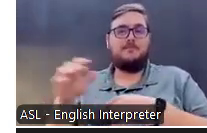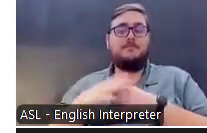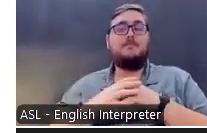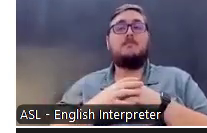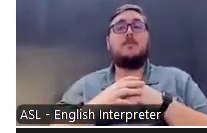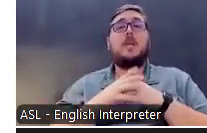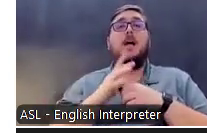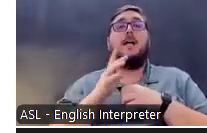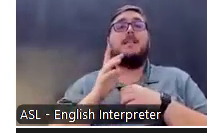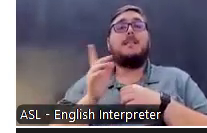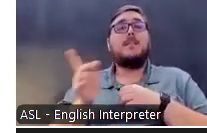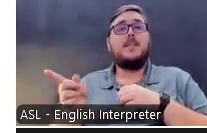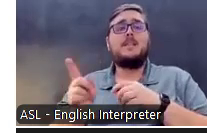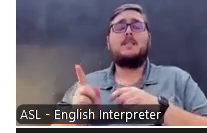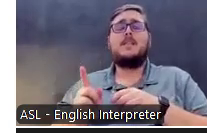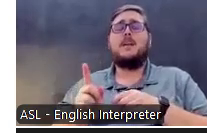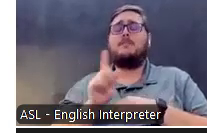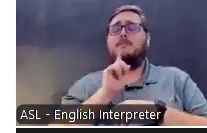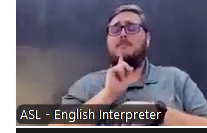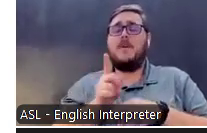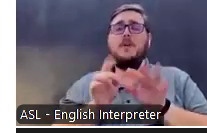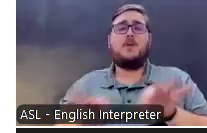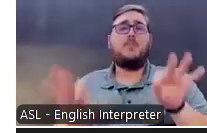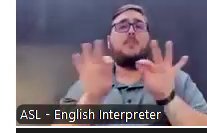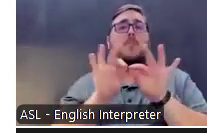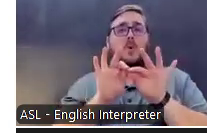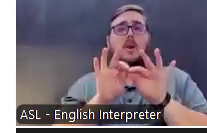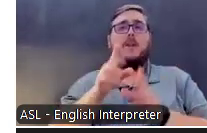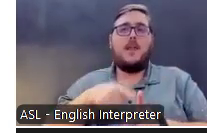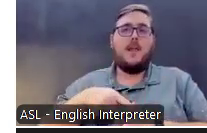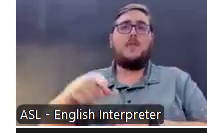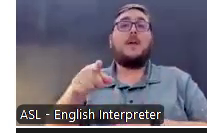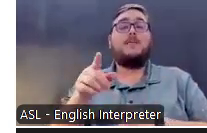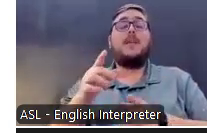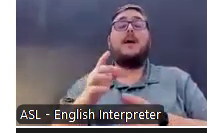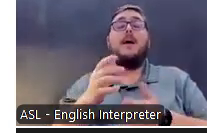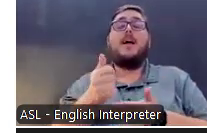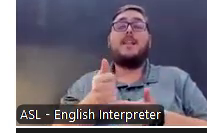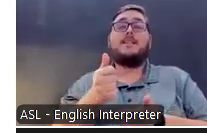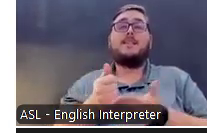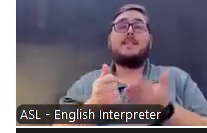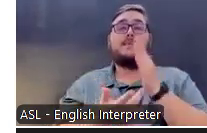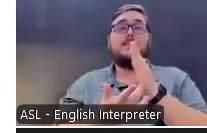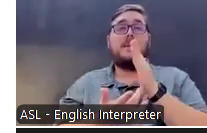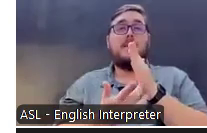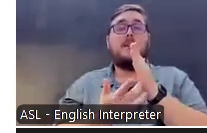a very important area, and assistive technology can definitely come up during this process.